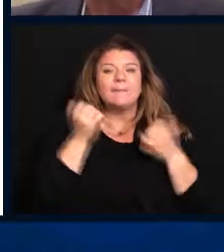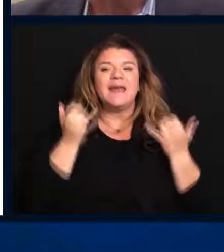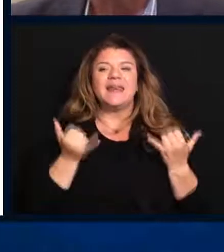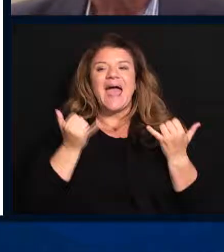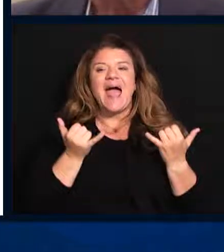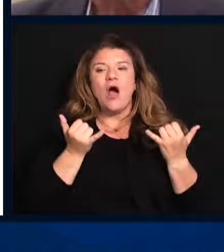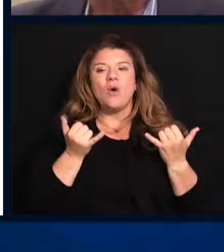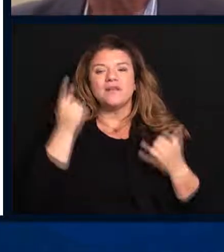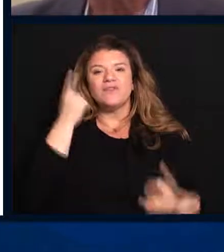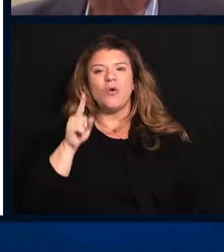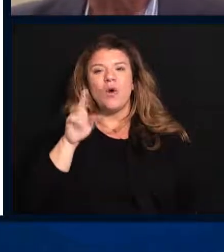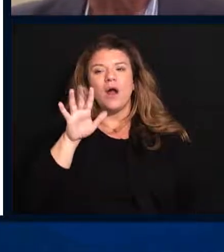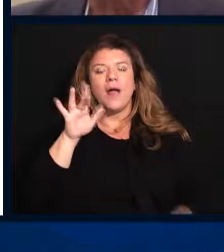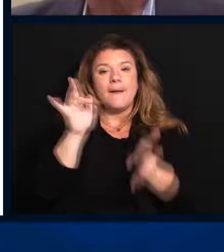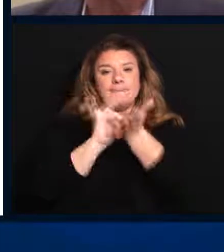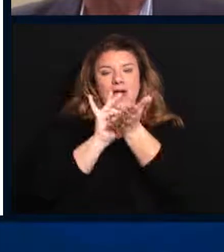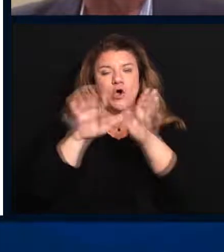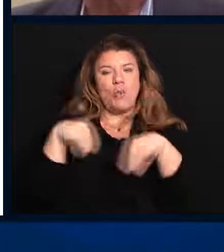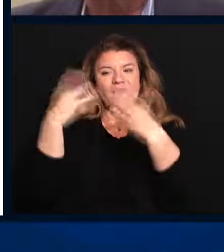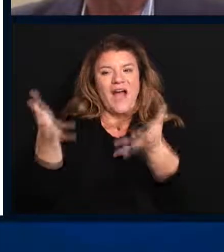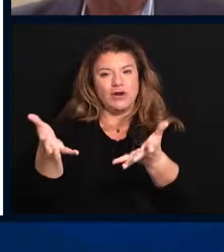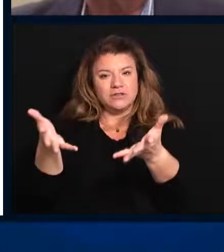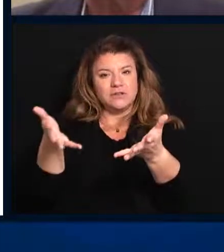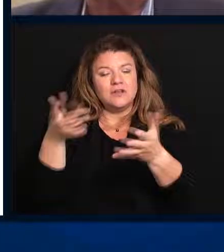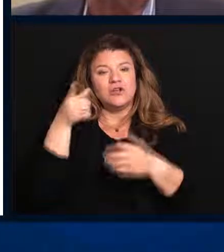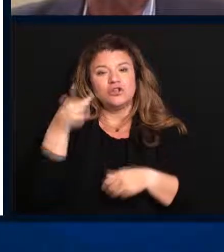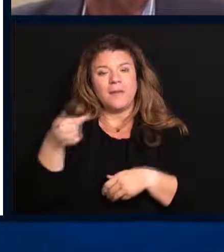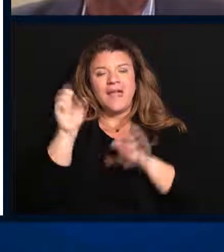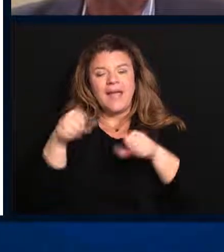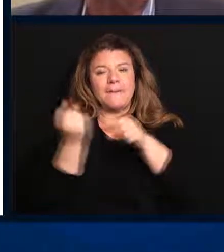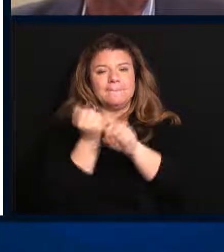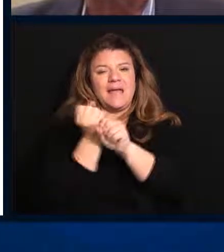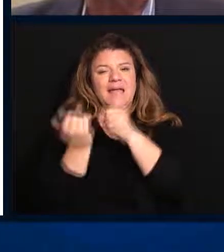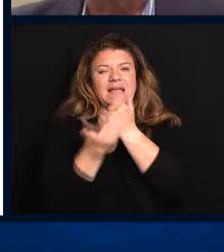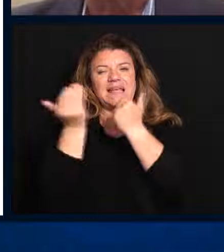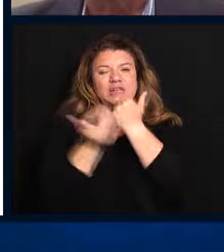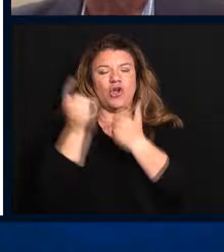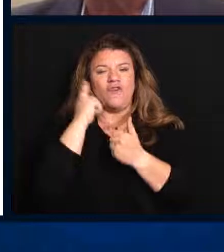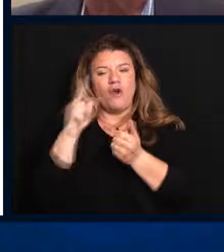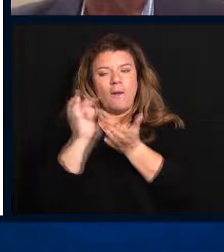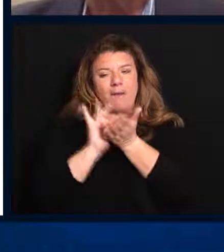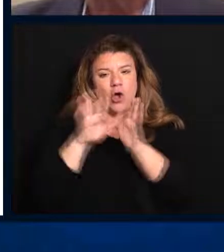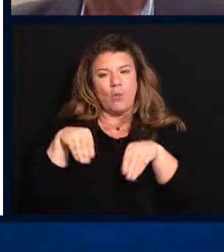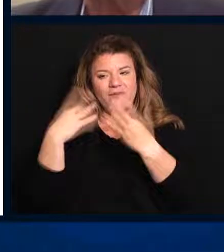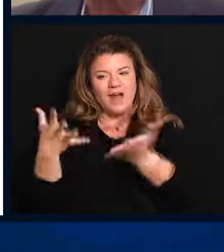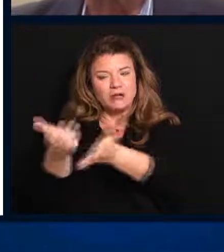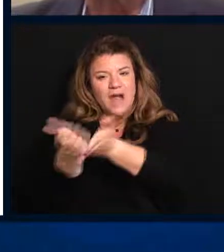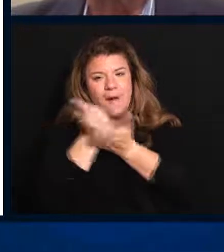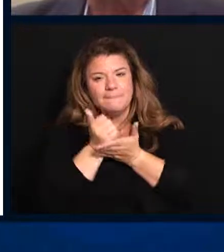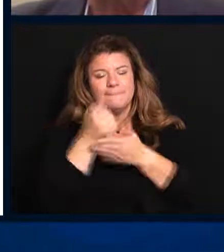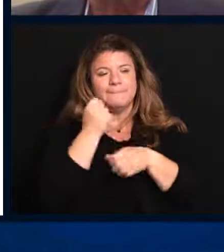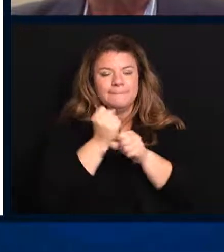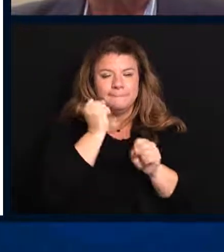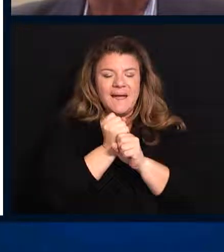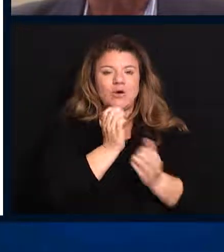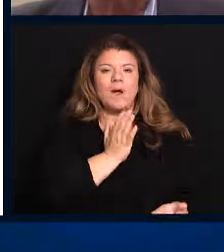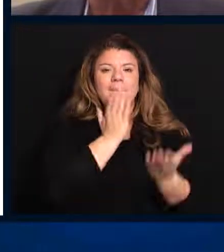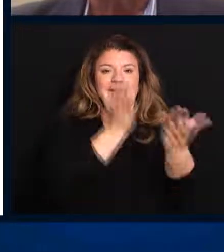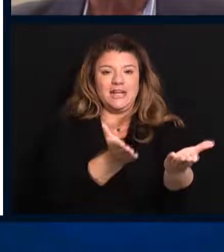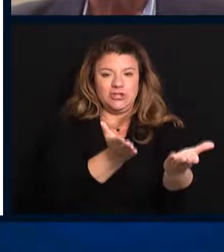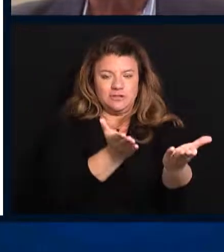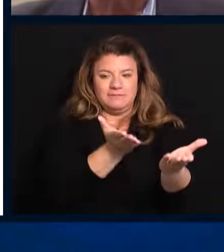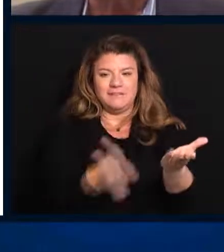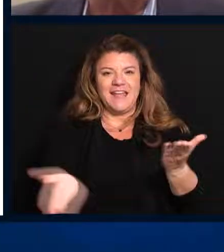for medical providers so that it will make it easier for medical providers to help make those recommendations with